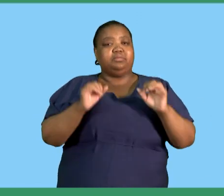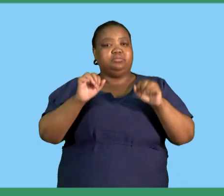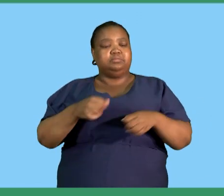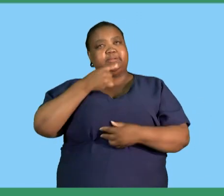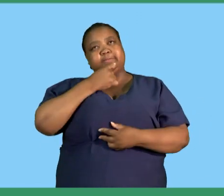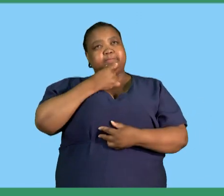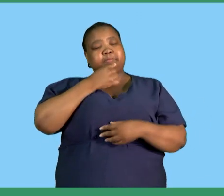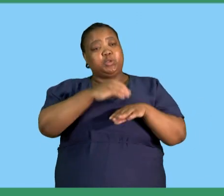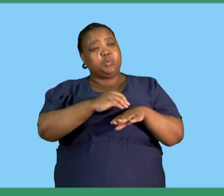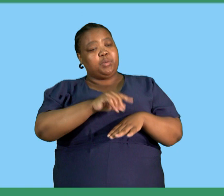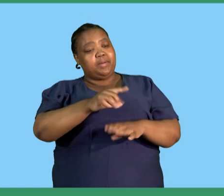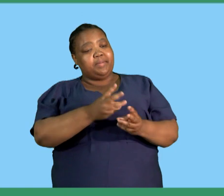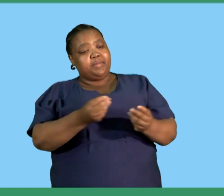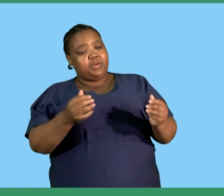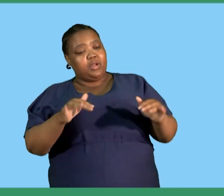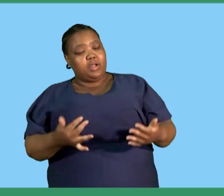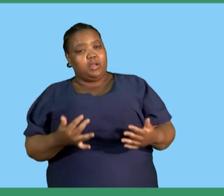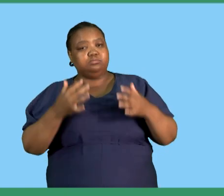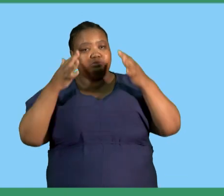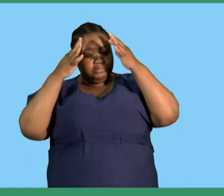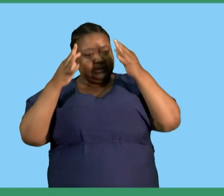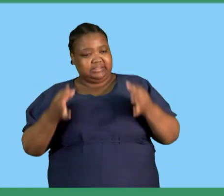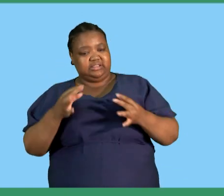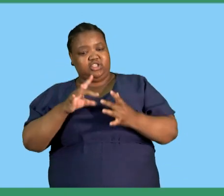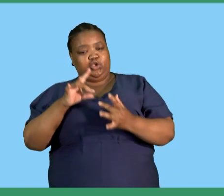the best solution or a course of action.